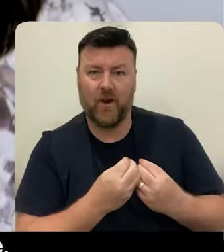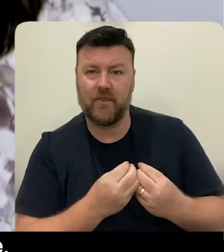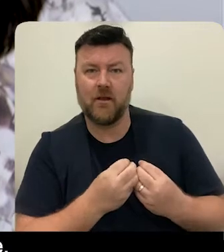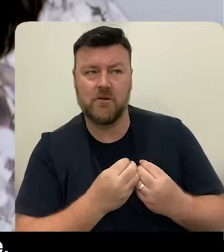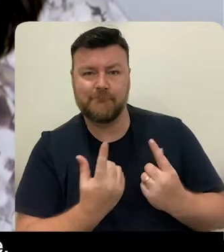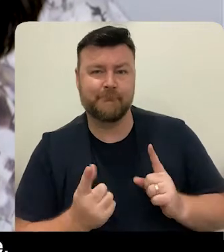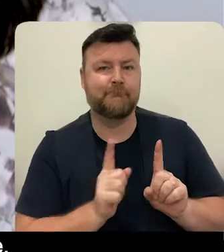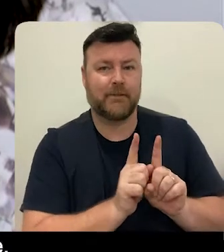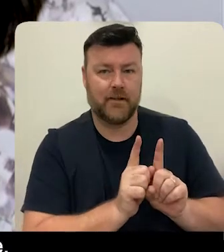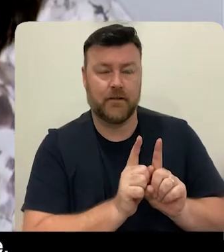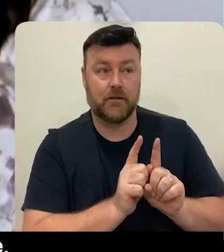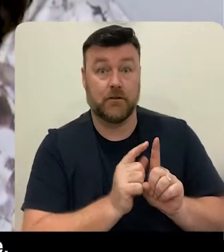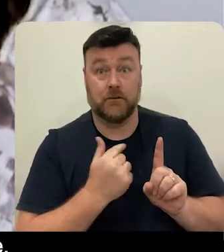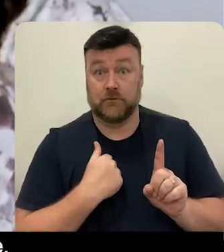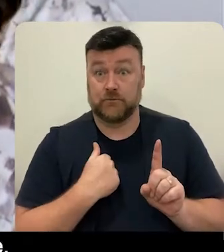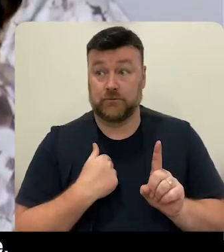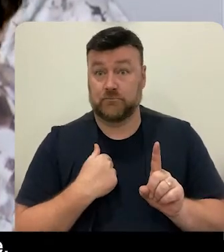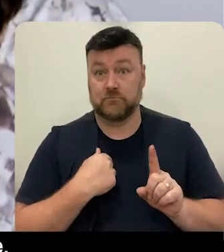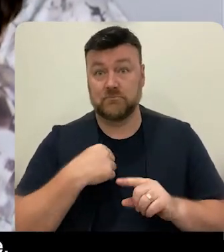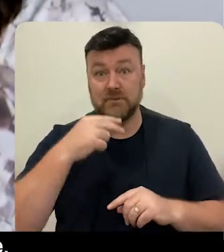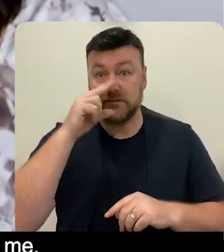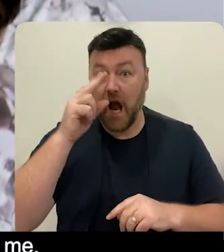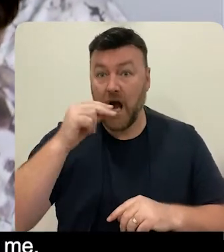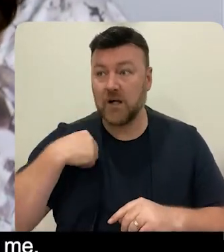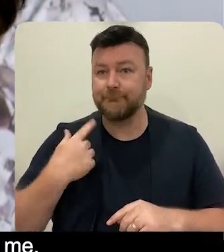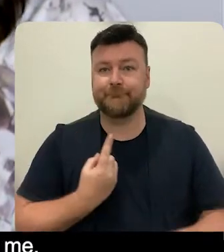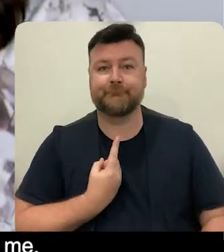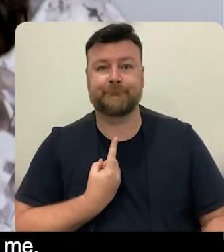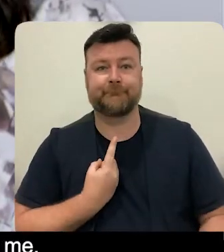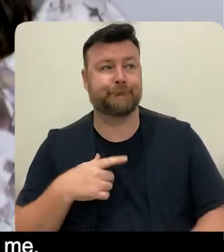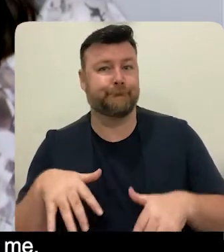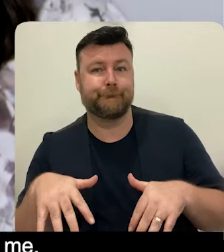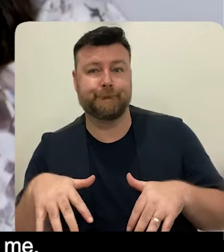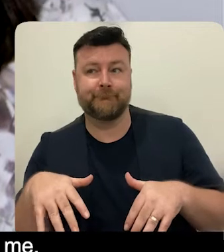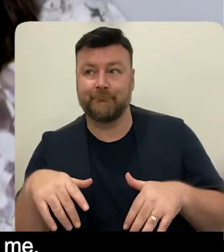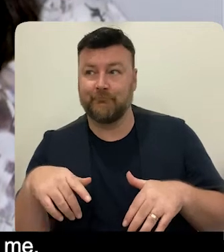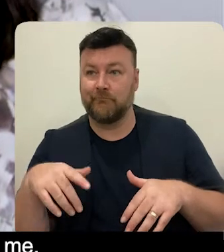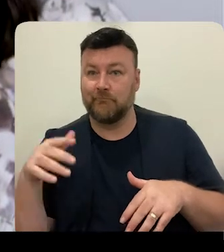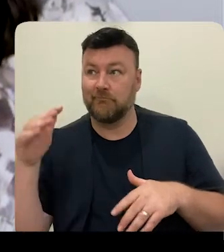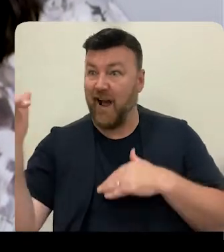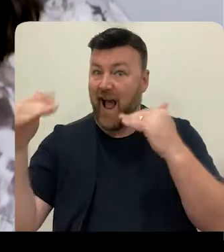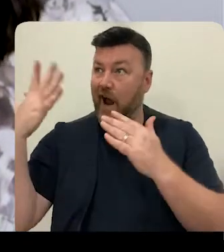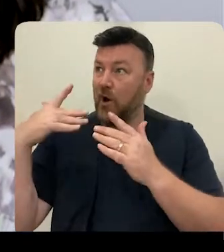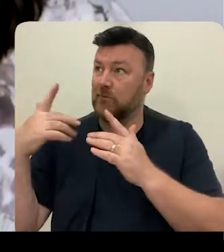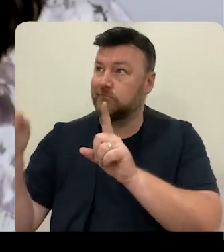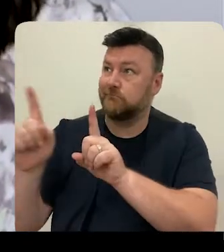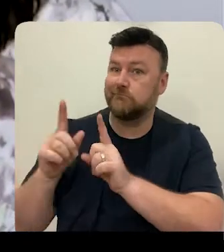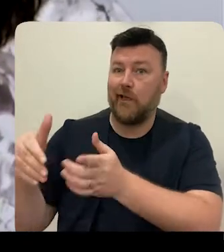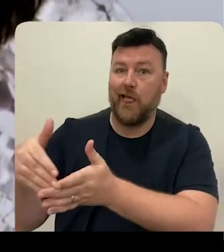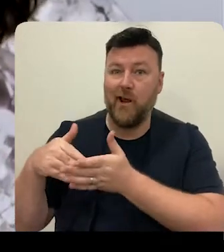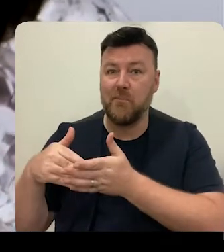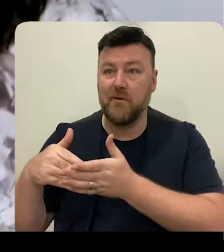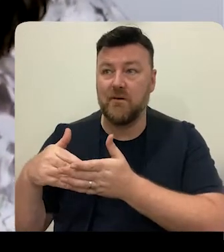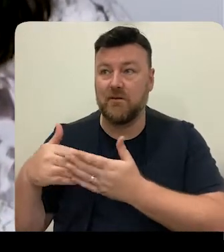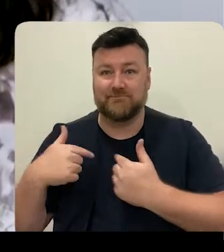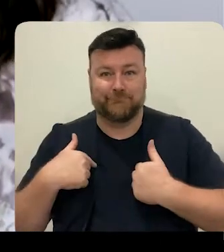certainly as a child I'd been very alone. I didn't have an adult who was there to support me, who could help me make sense